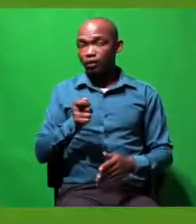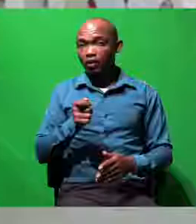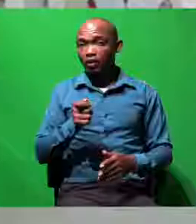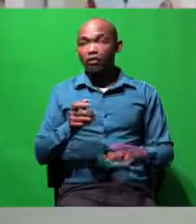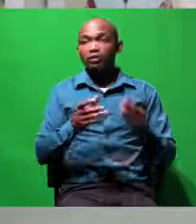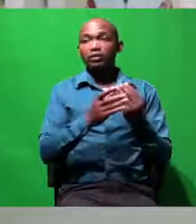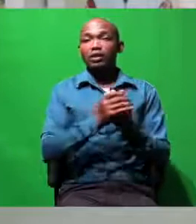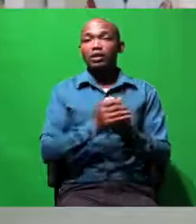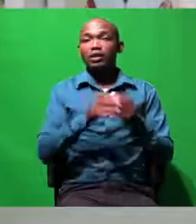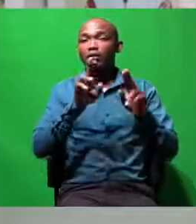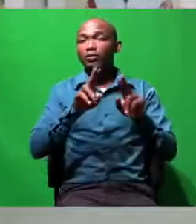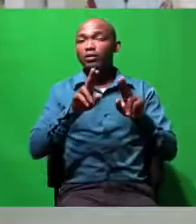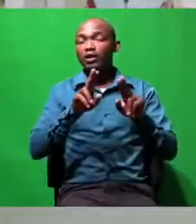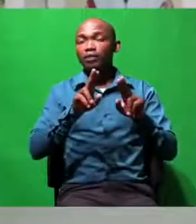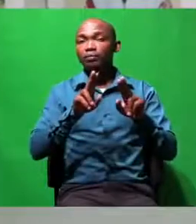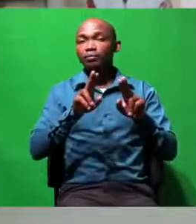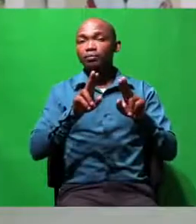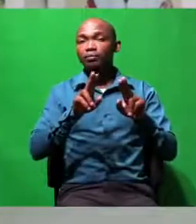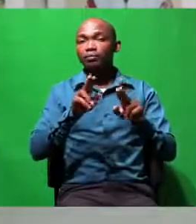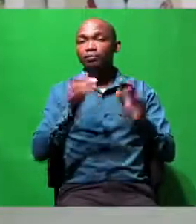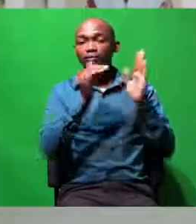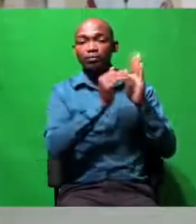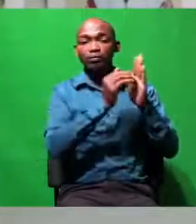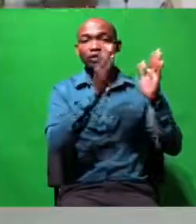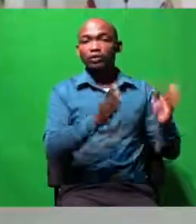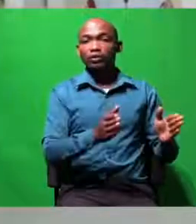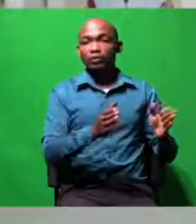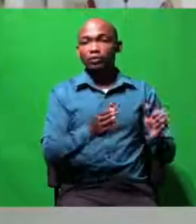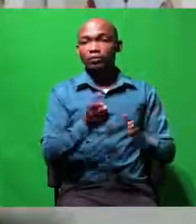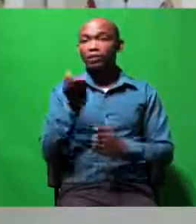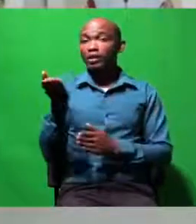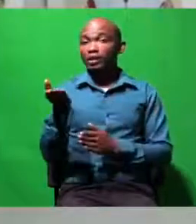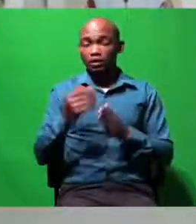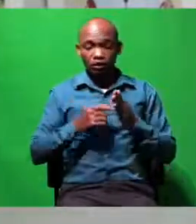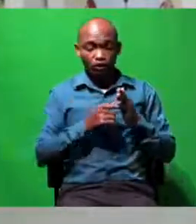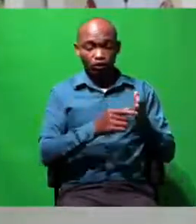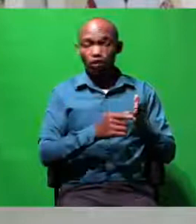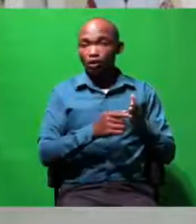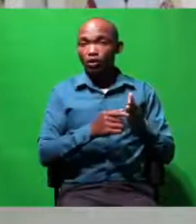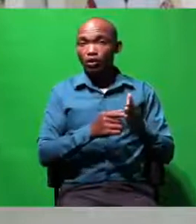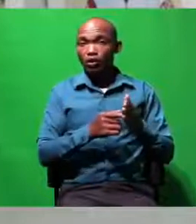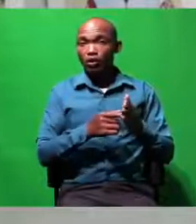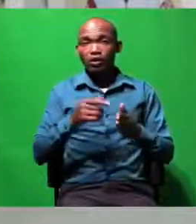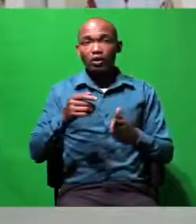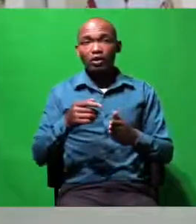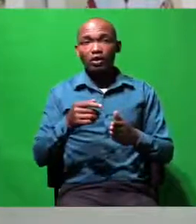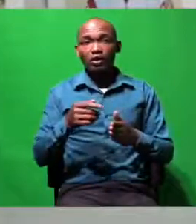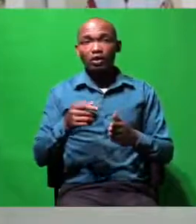Chief Justice. Those pictures indicate the United Republic of Tanzania